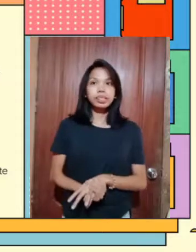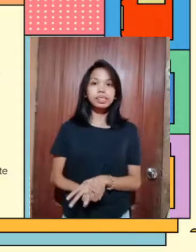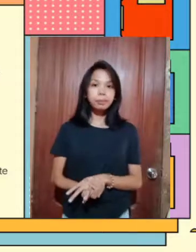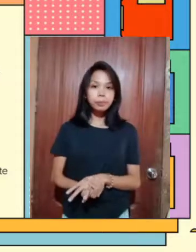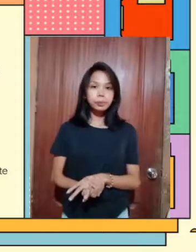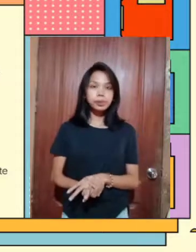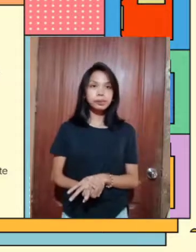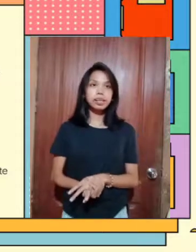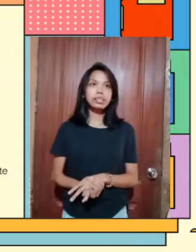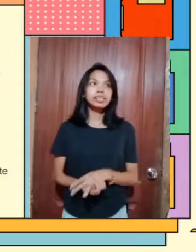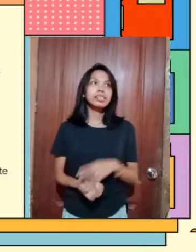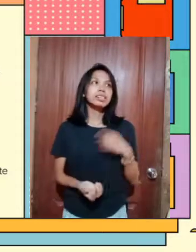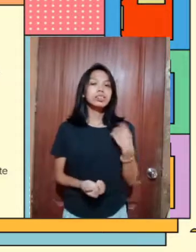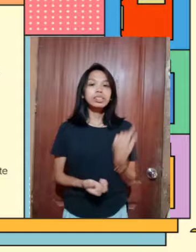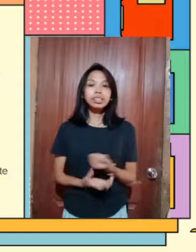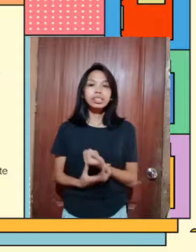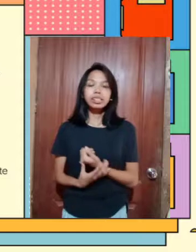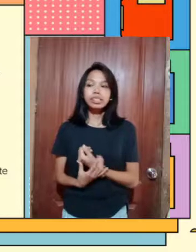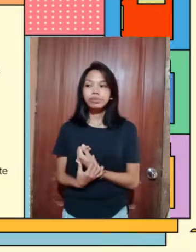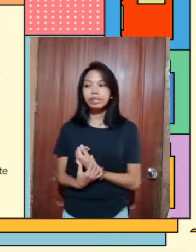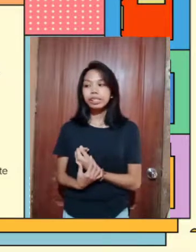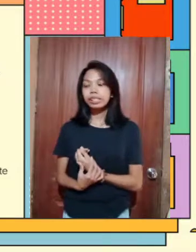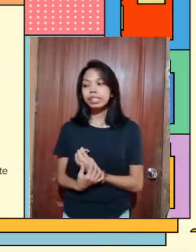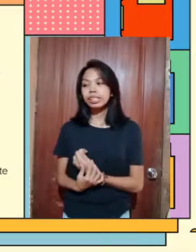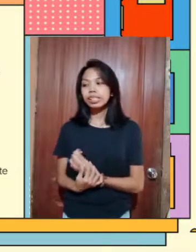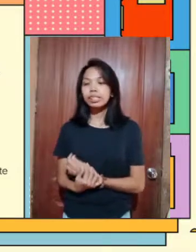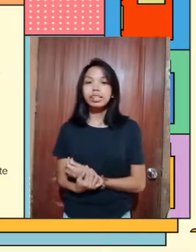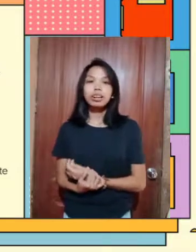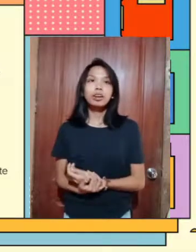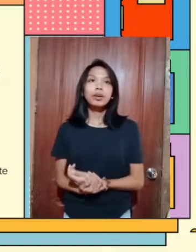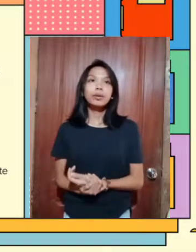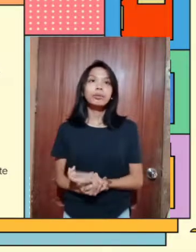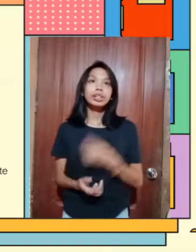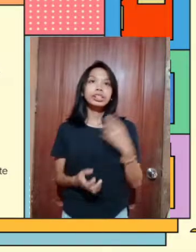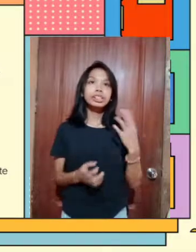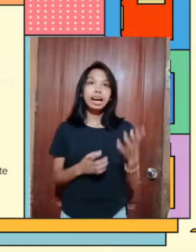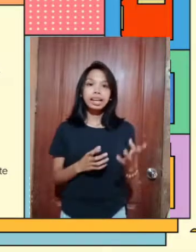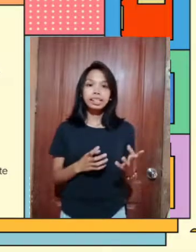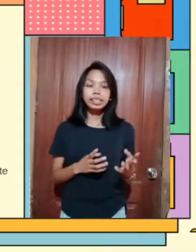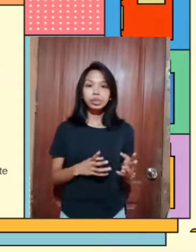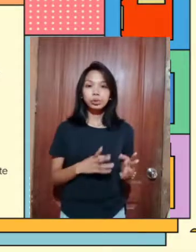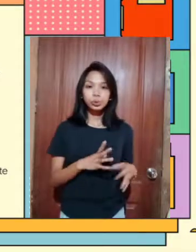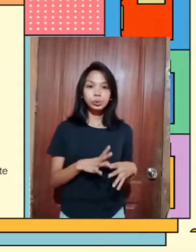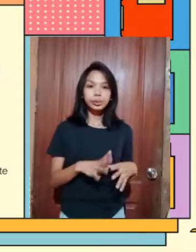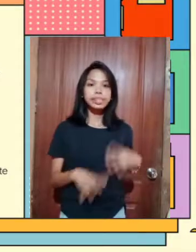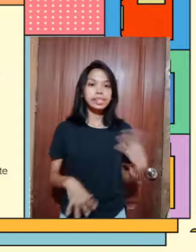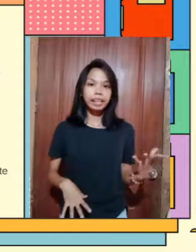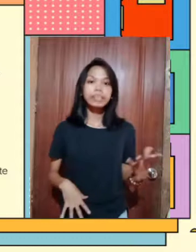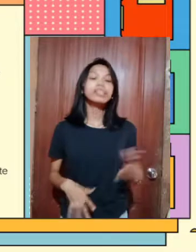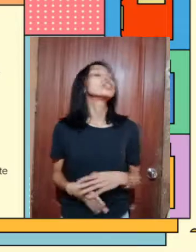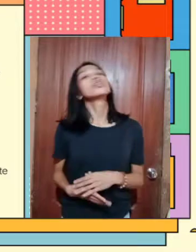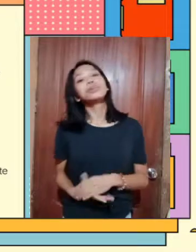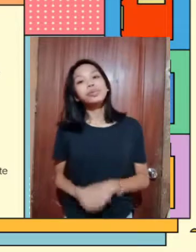few examples, but the only thing that is different is where did I do the